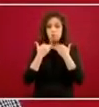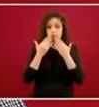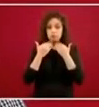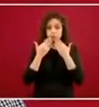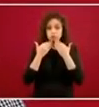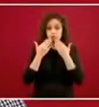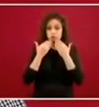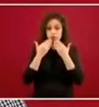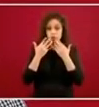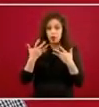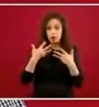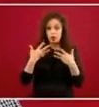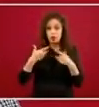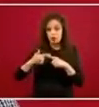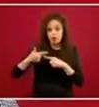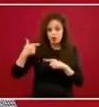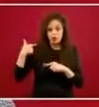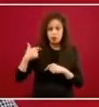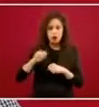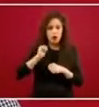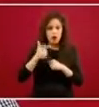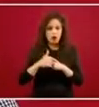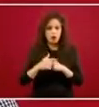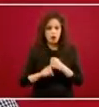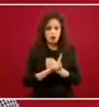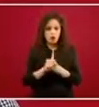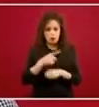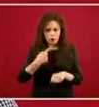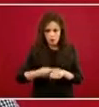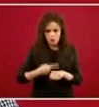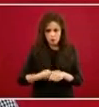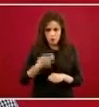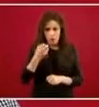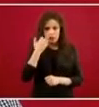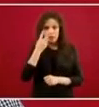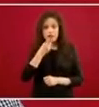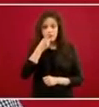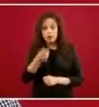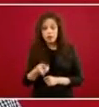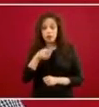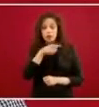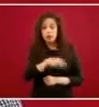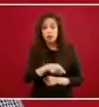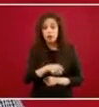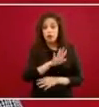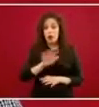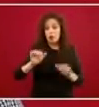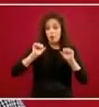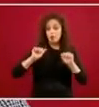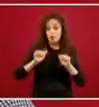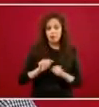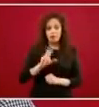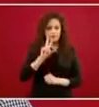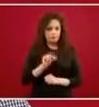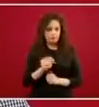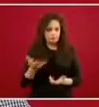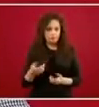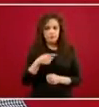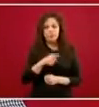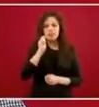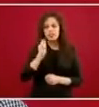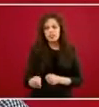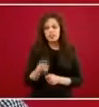remember that the fact of not presenting any sort of comorbidity doesn't